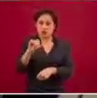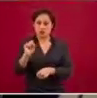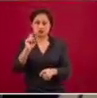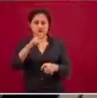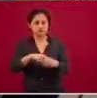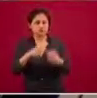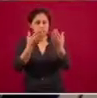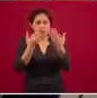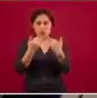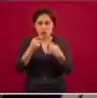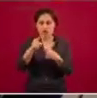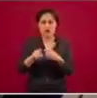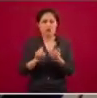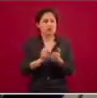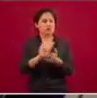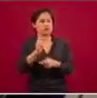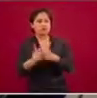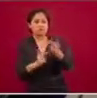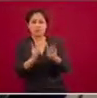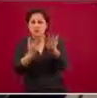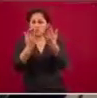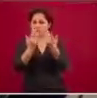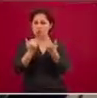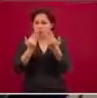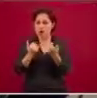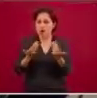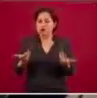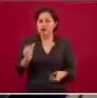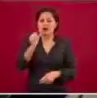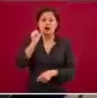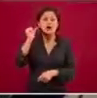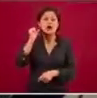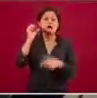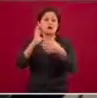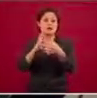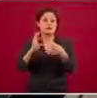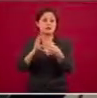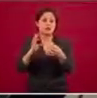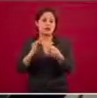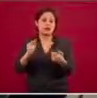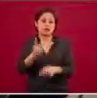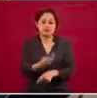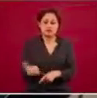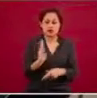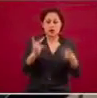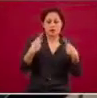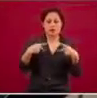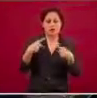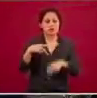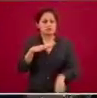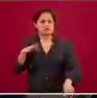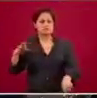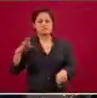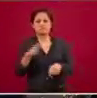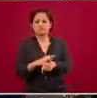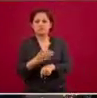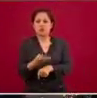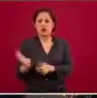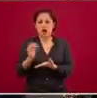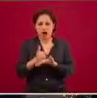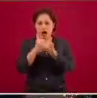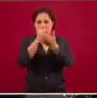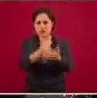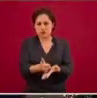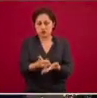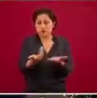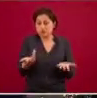in semi with work contracts that are not like full contracts, that are like half-time sort of